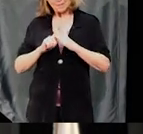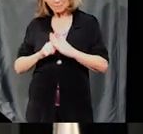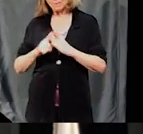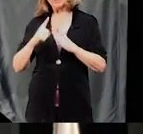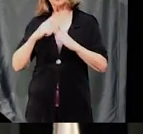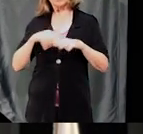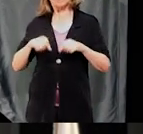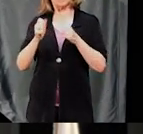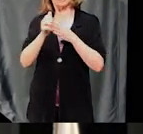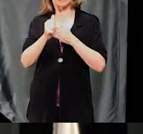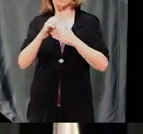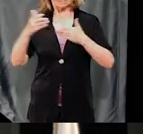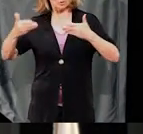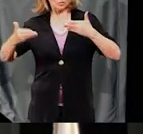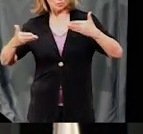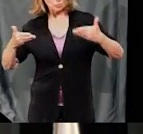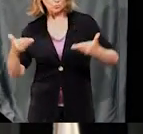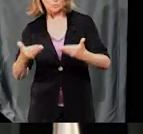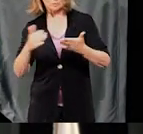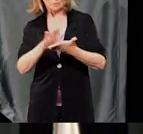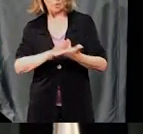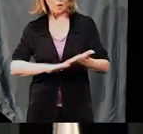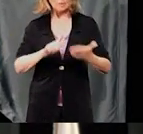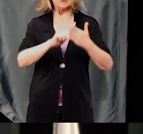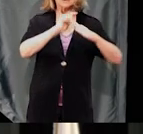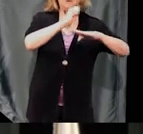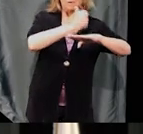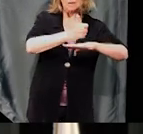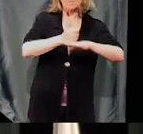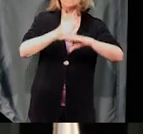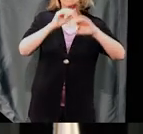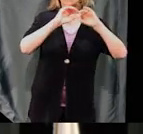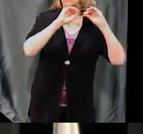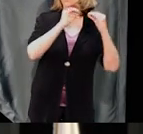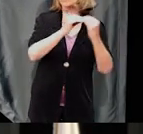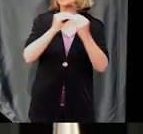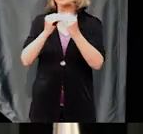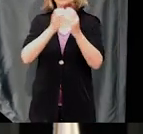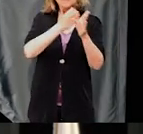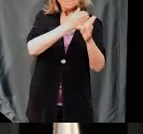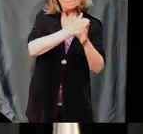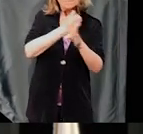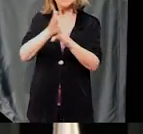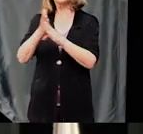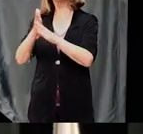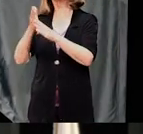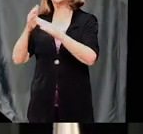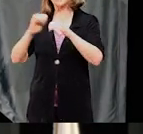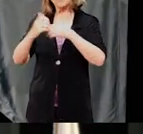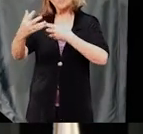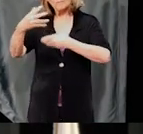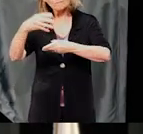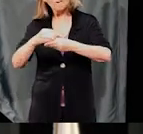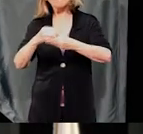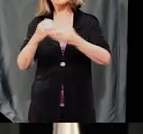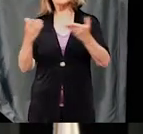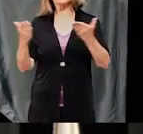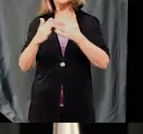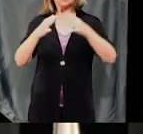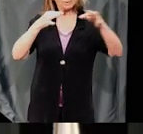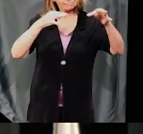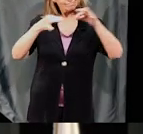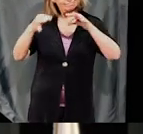We introduced you to the college, different clubs and organizations, different majors, ways to get involved on campus and in the